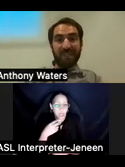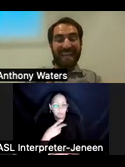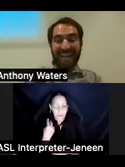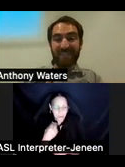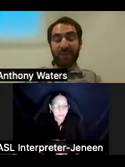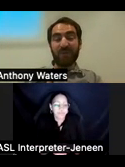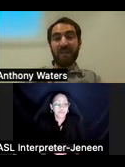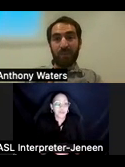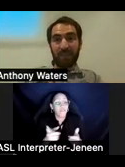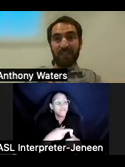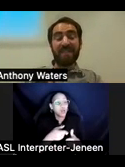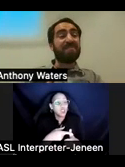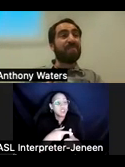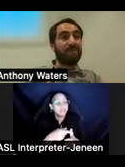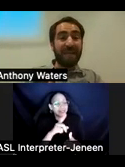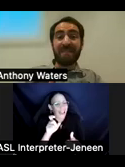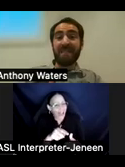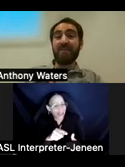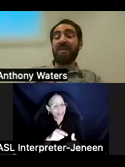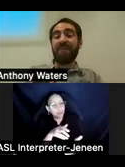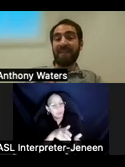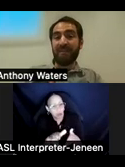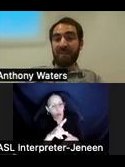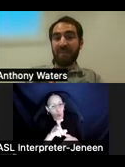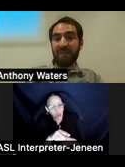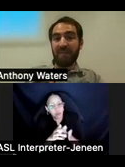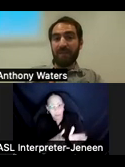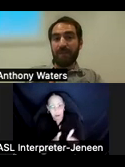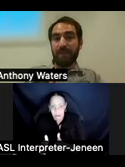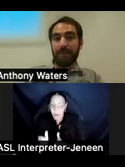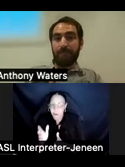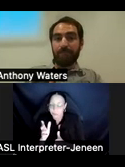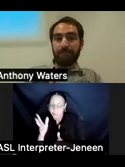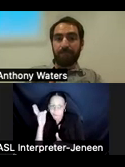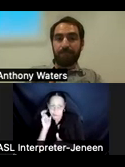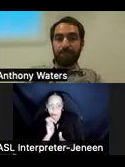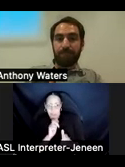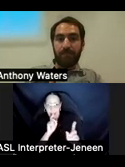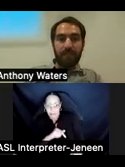of course, is ask those tough questions and be prepared to hear the tough answers.